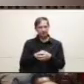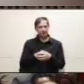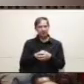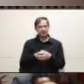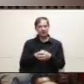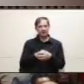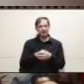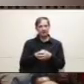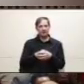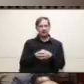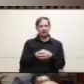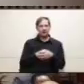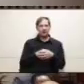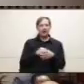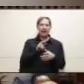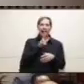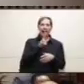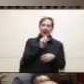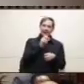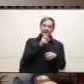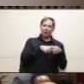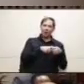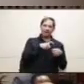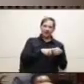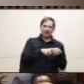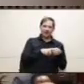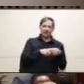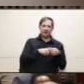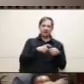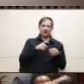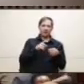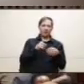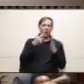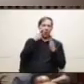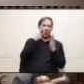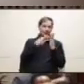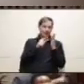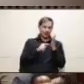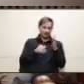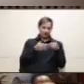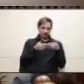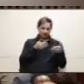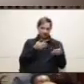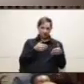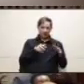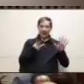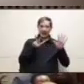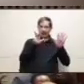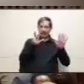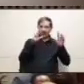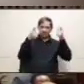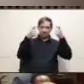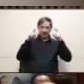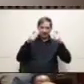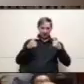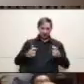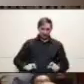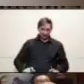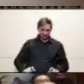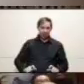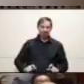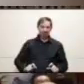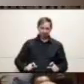Unqualified audit opinion. We had, in the previous year, 8 paragraphs that gave us an unqualified audit